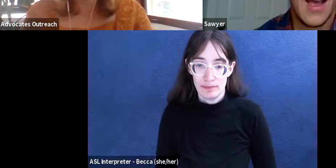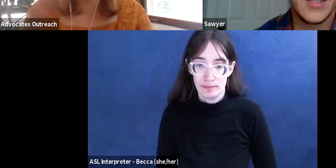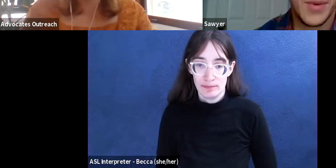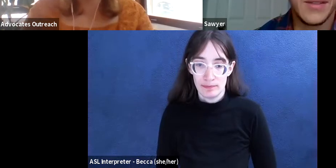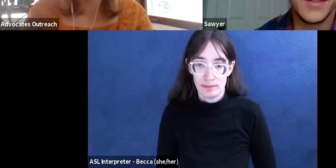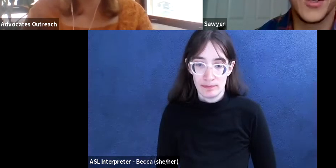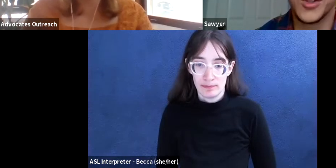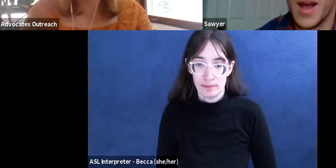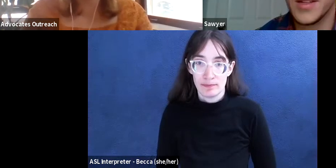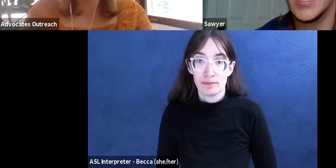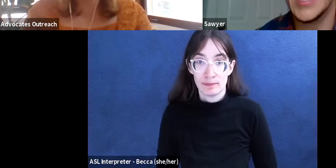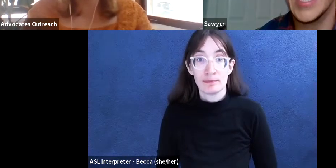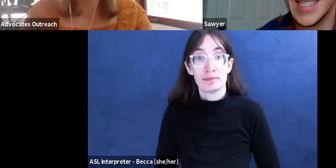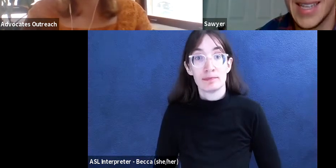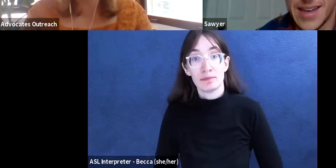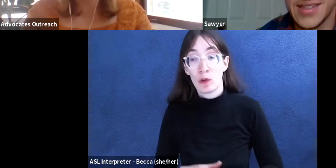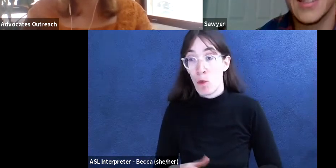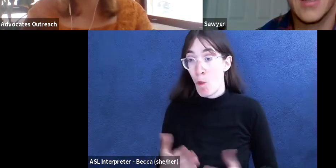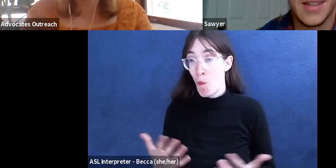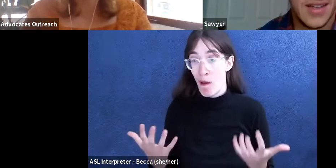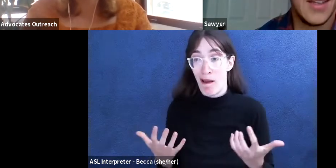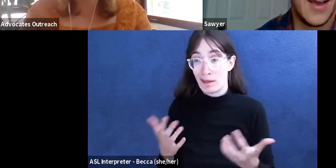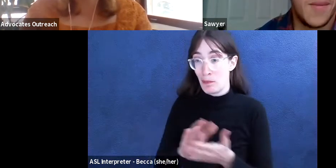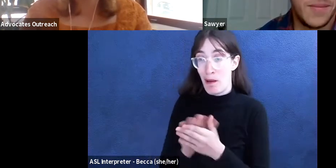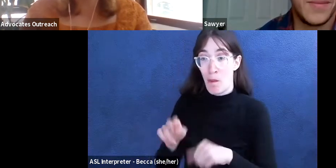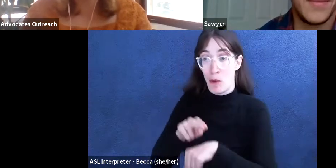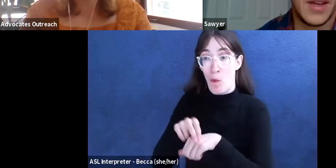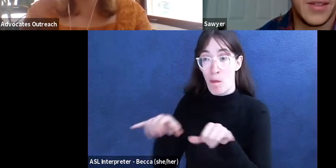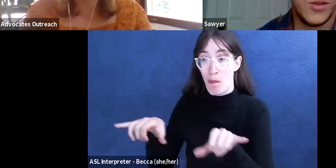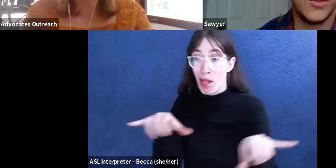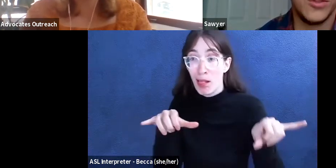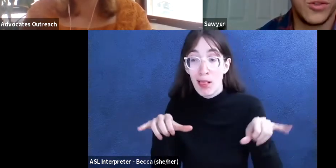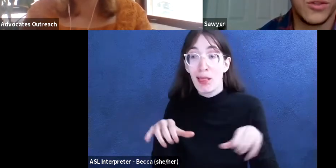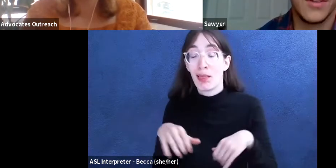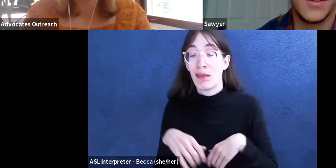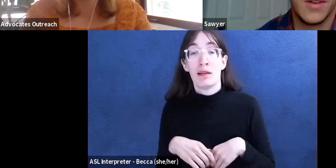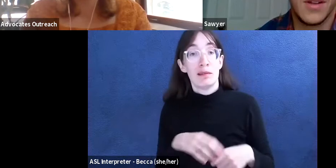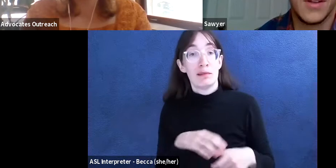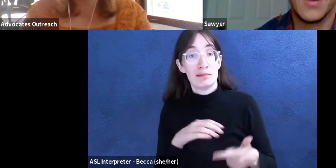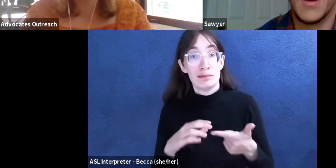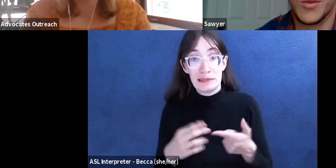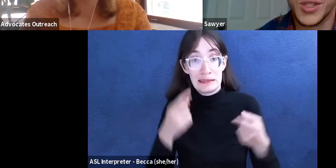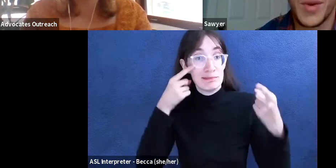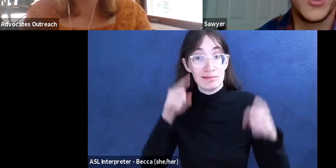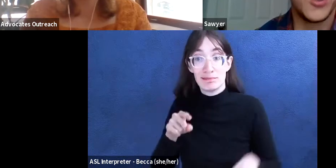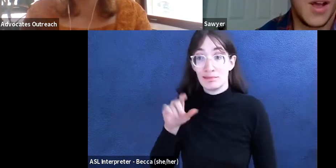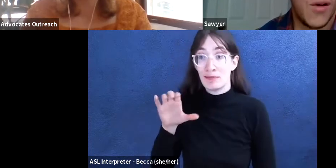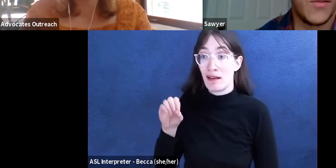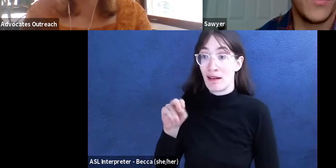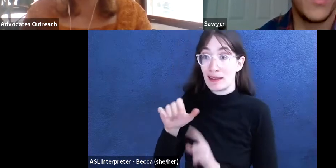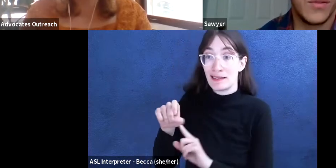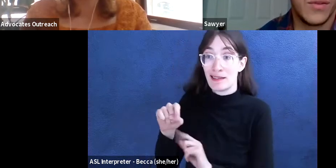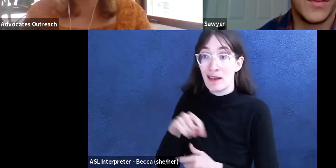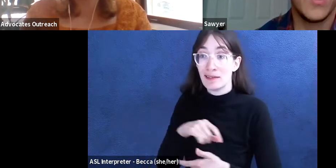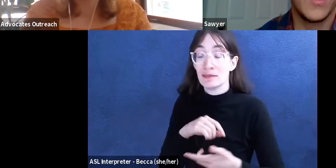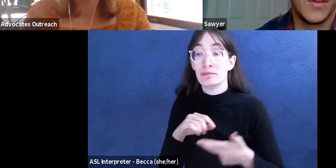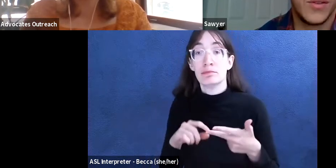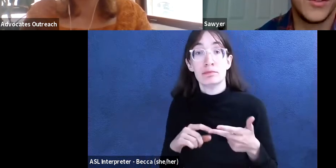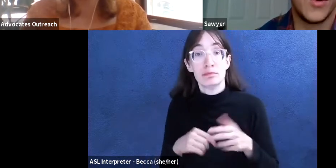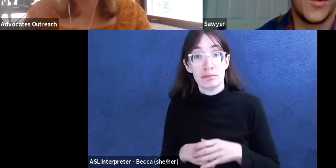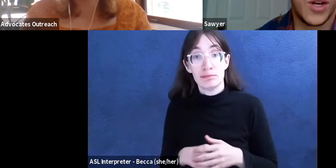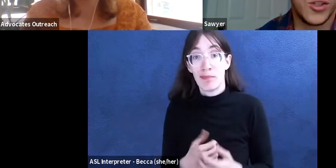anymore, those messages can still kind of like be in our heads and affect the way that we respond, or